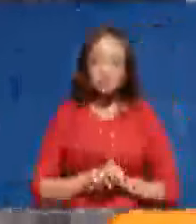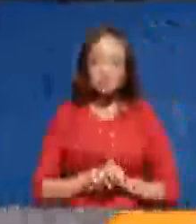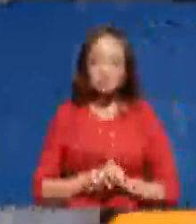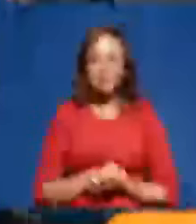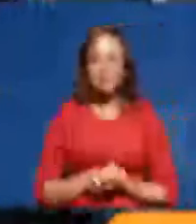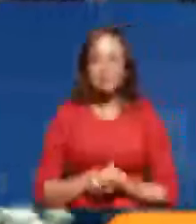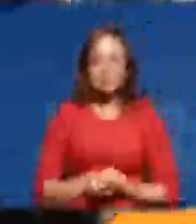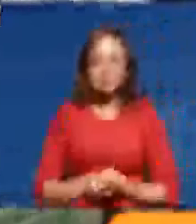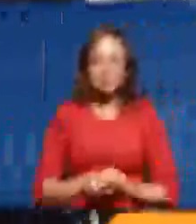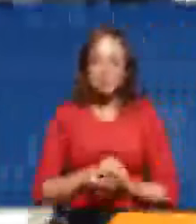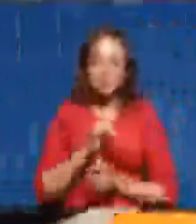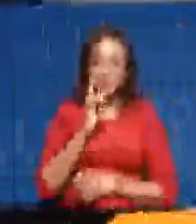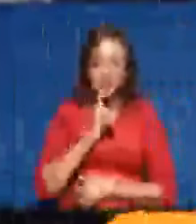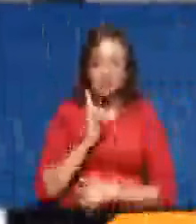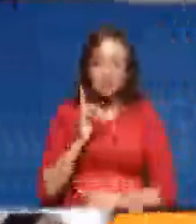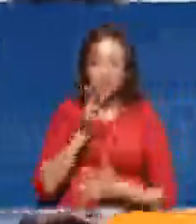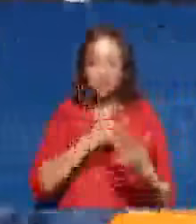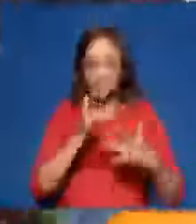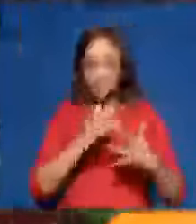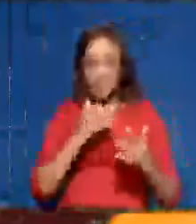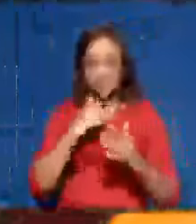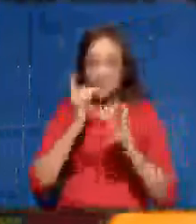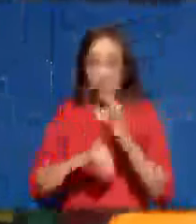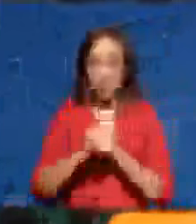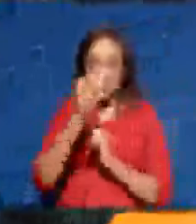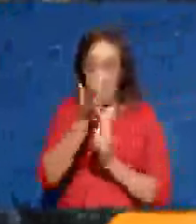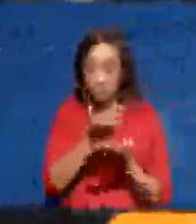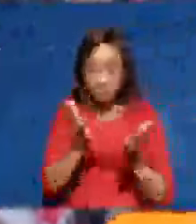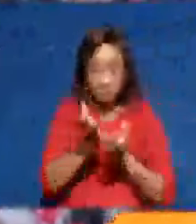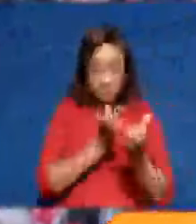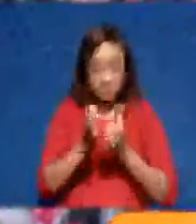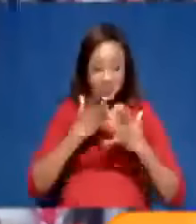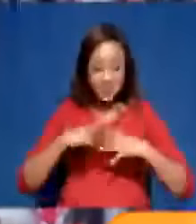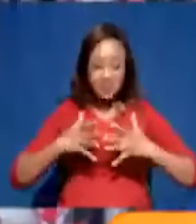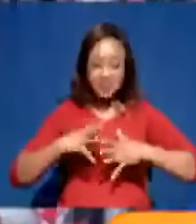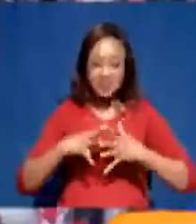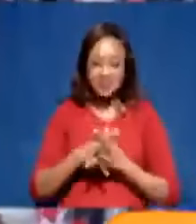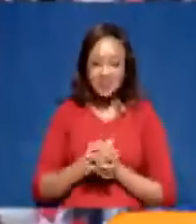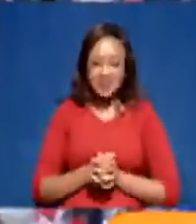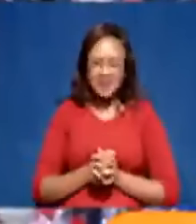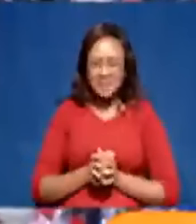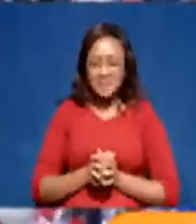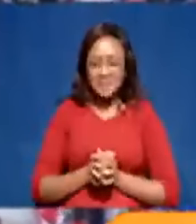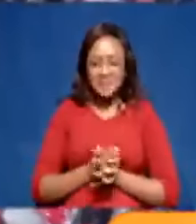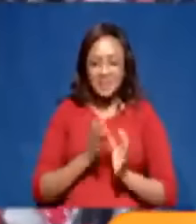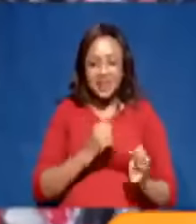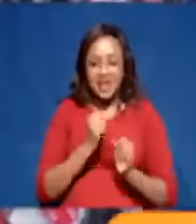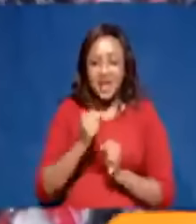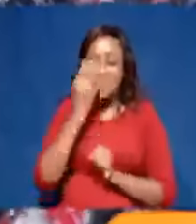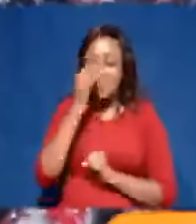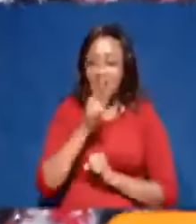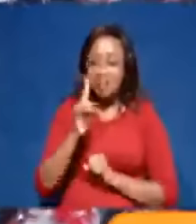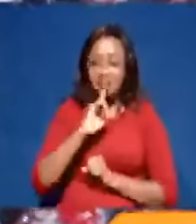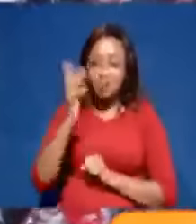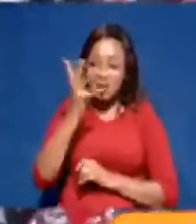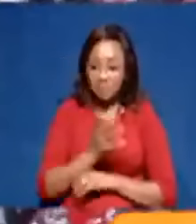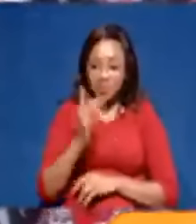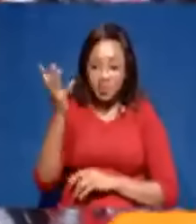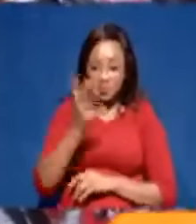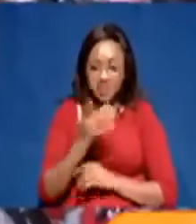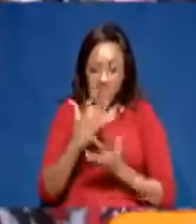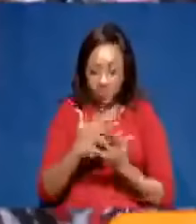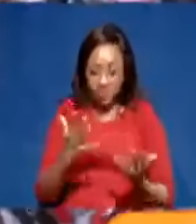there lies a deep concern that traders are yet to find a lasting solution to. To a majority of them who deal in imported products, the rising